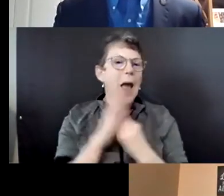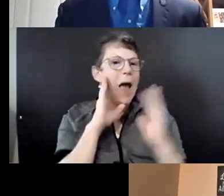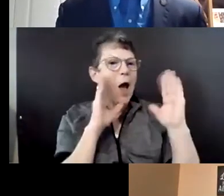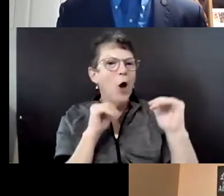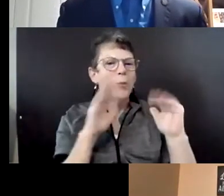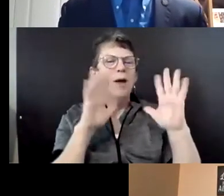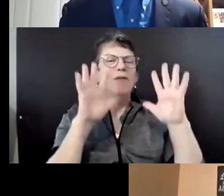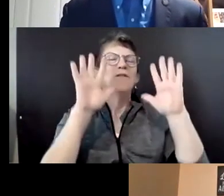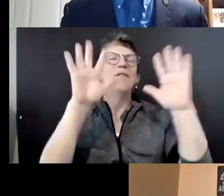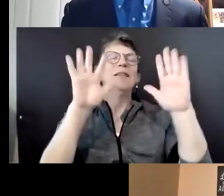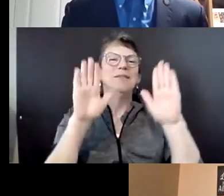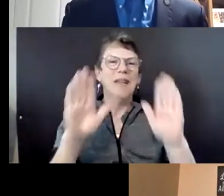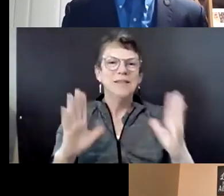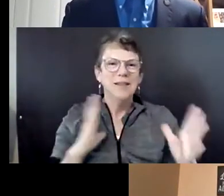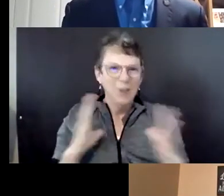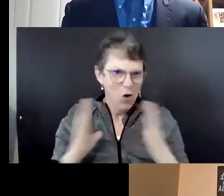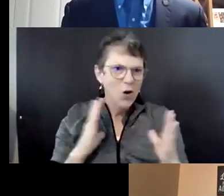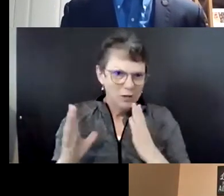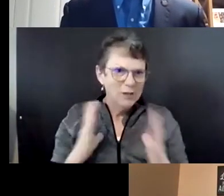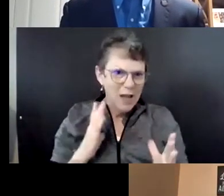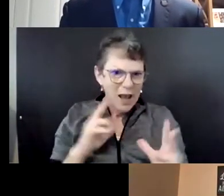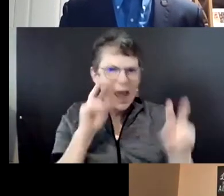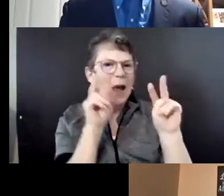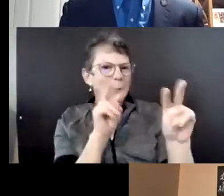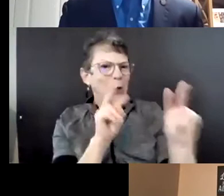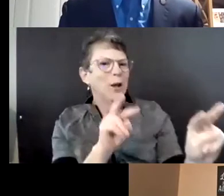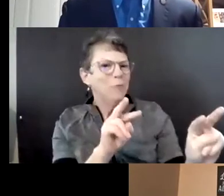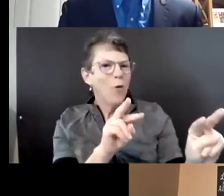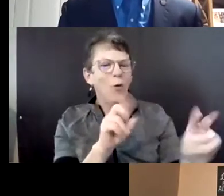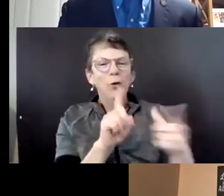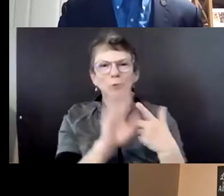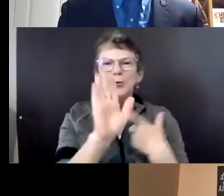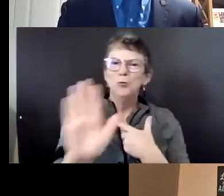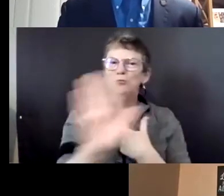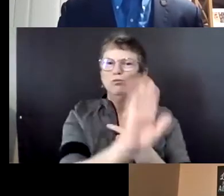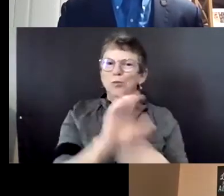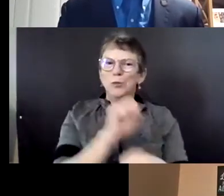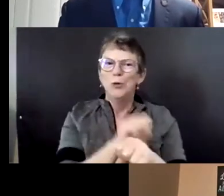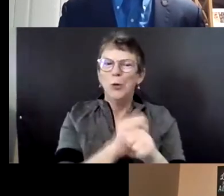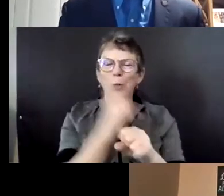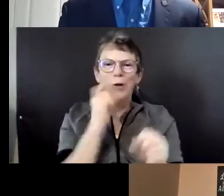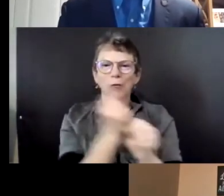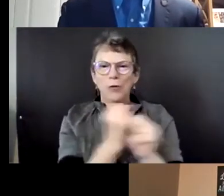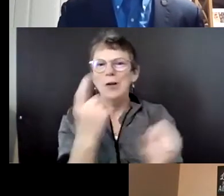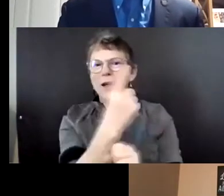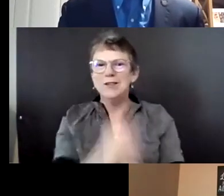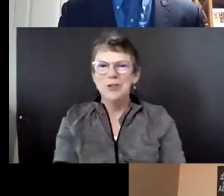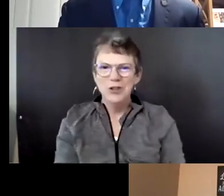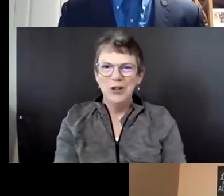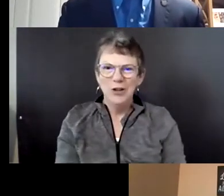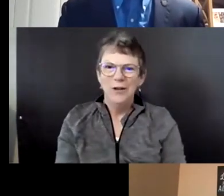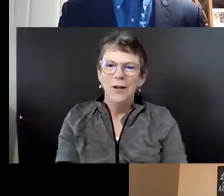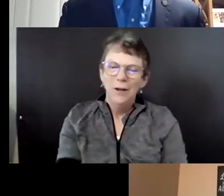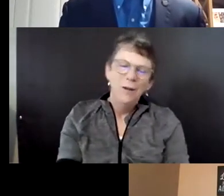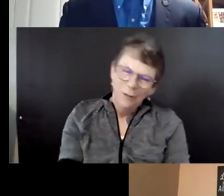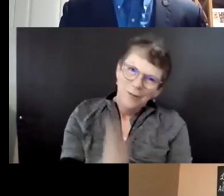I really look forward to the work that the legislature is going to be doing next year. Definitely expect to hear more from us with the